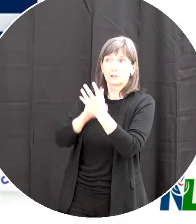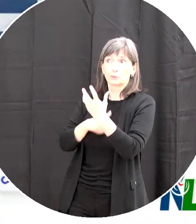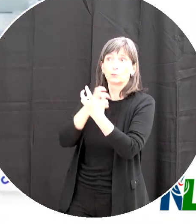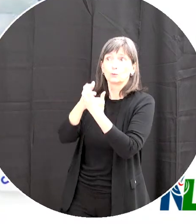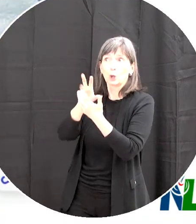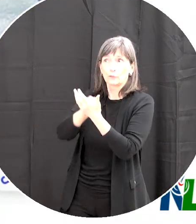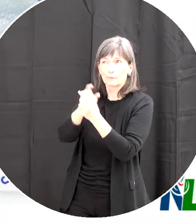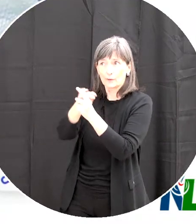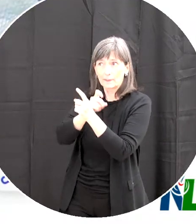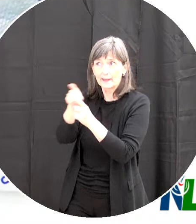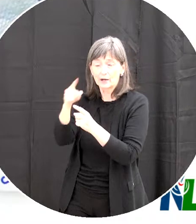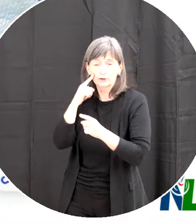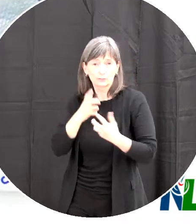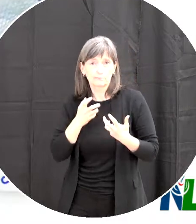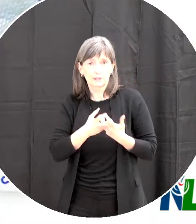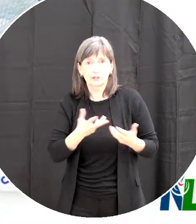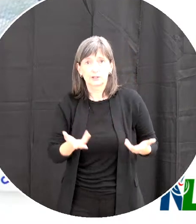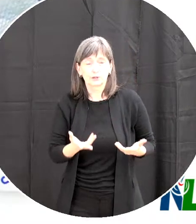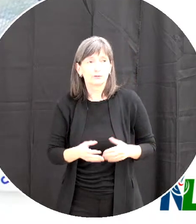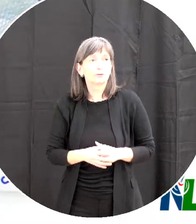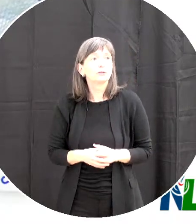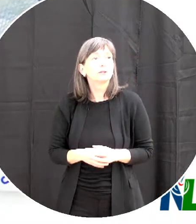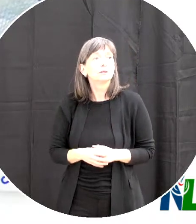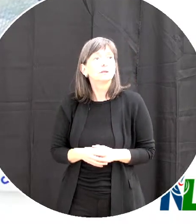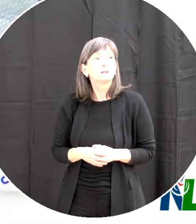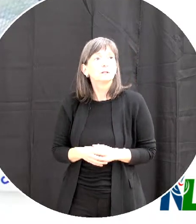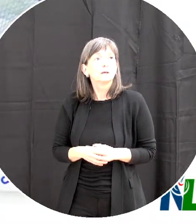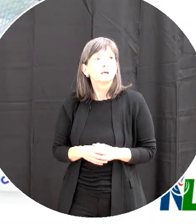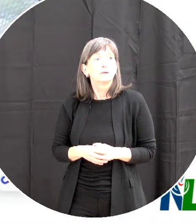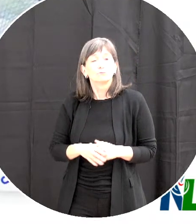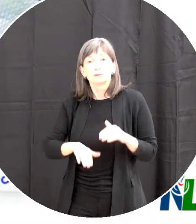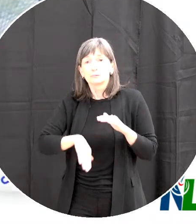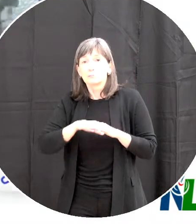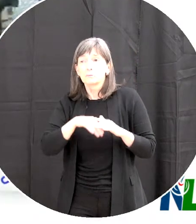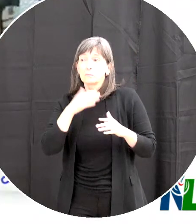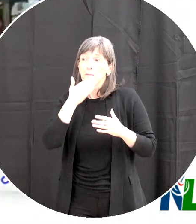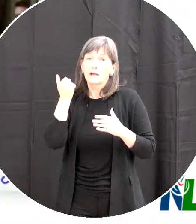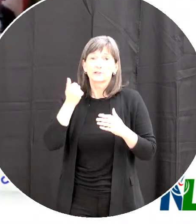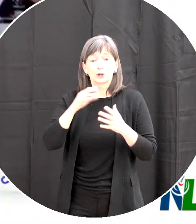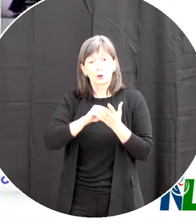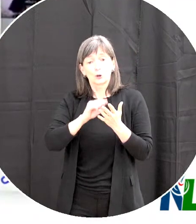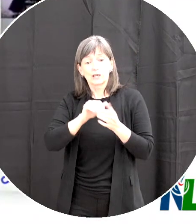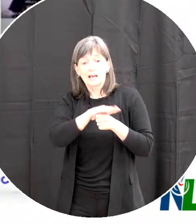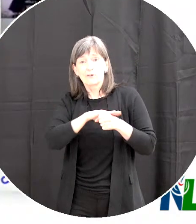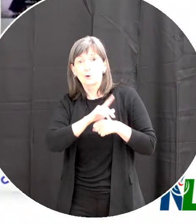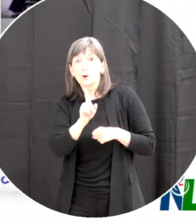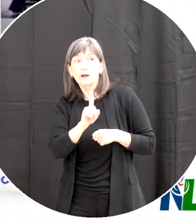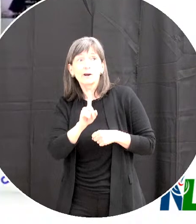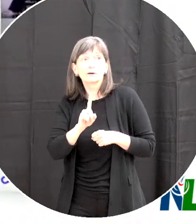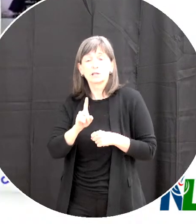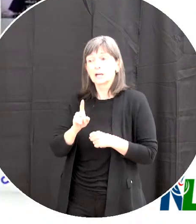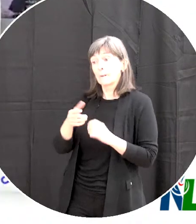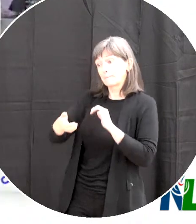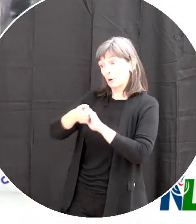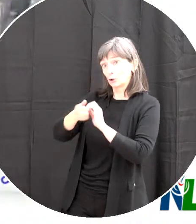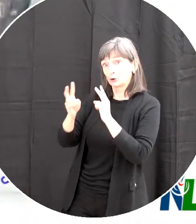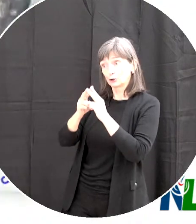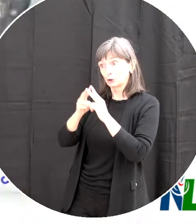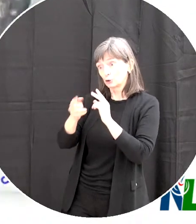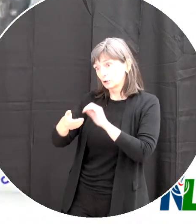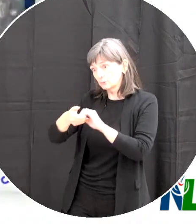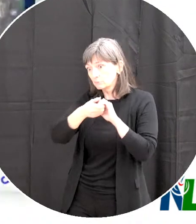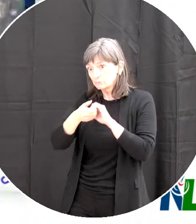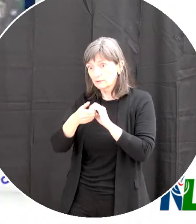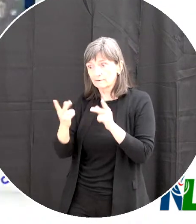facilitation, developing optimal learning environments, cultivating learning partnerships, presenting new learning